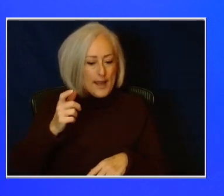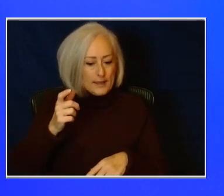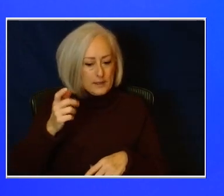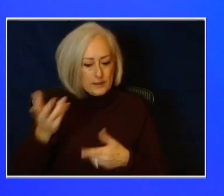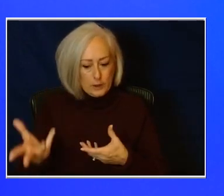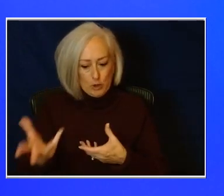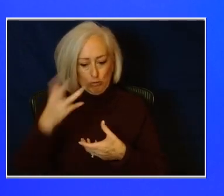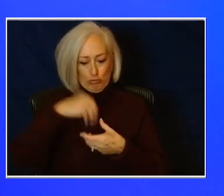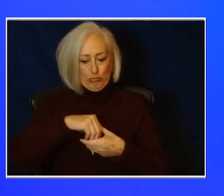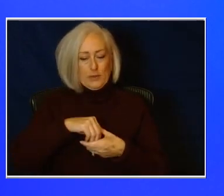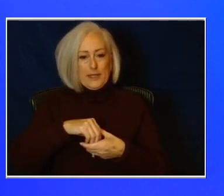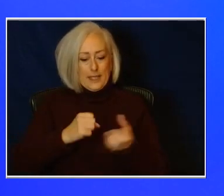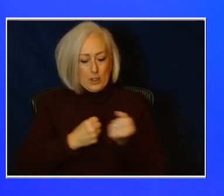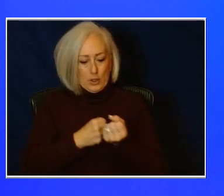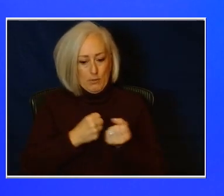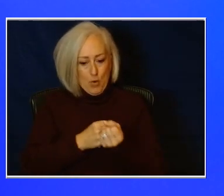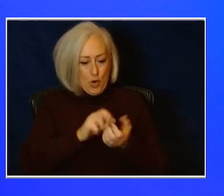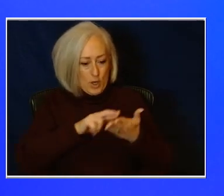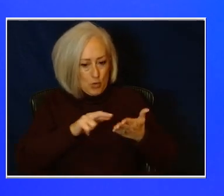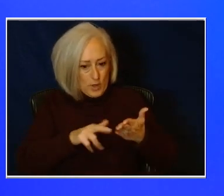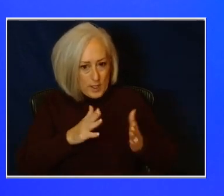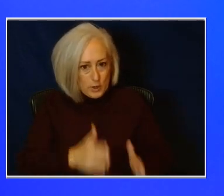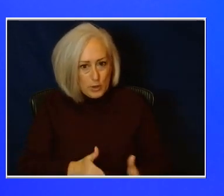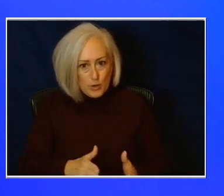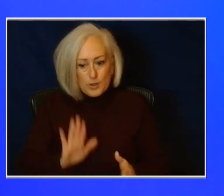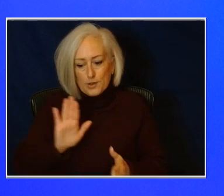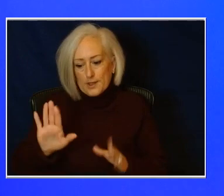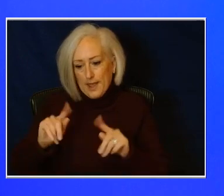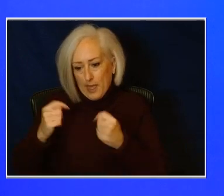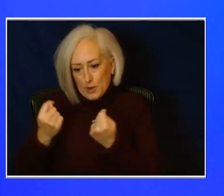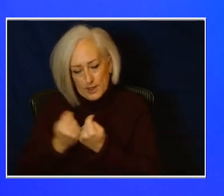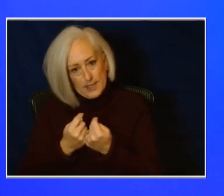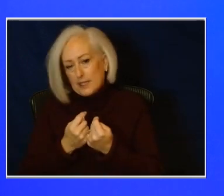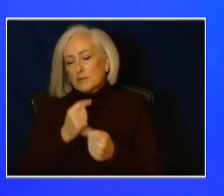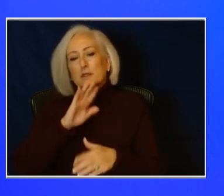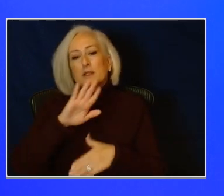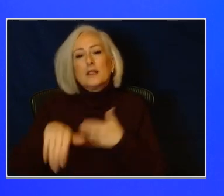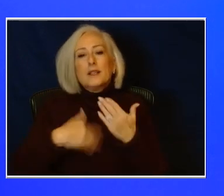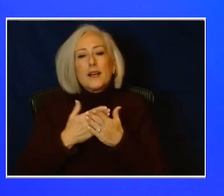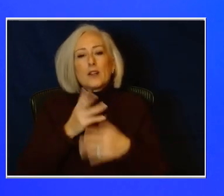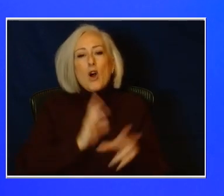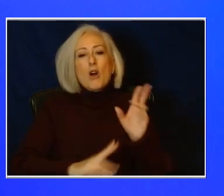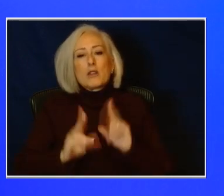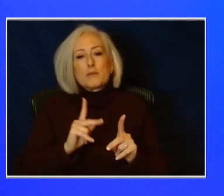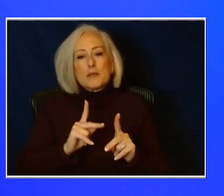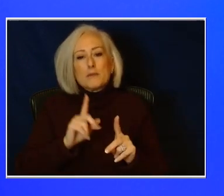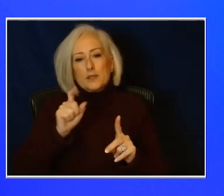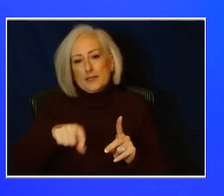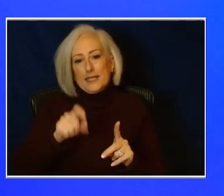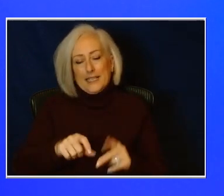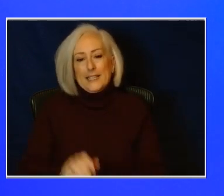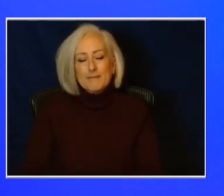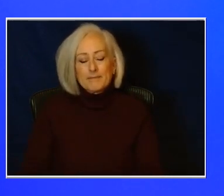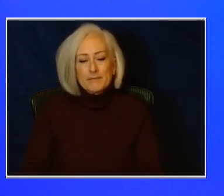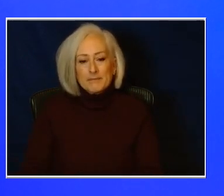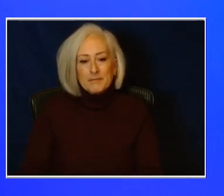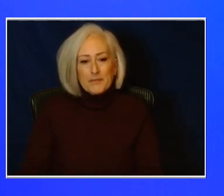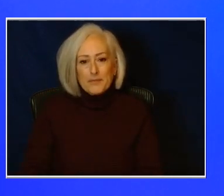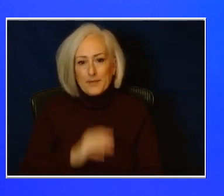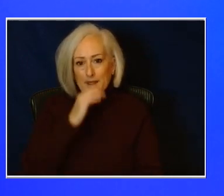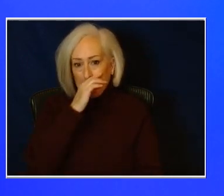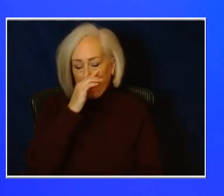activities of our researchers, their teams, and all of the folks that it takes to support them. So it's a pretty